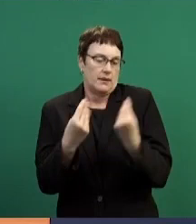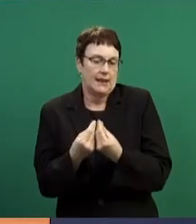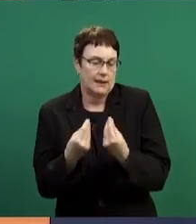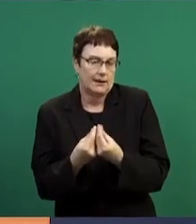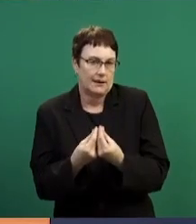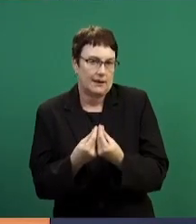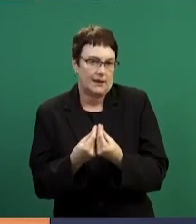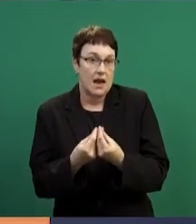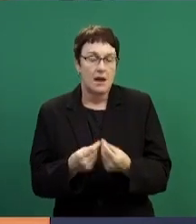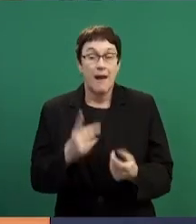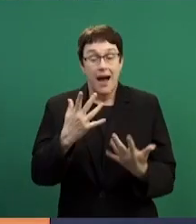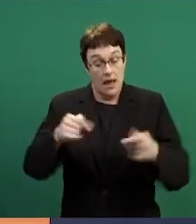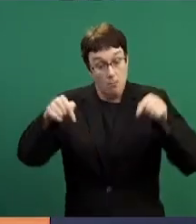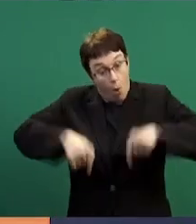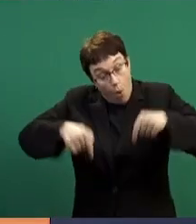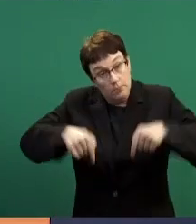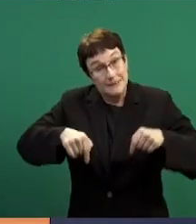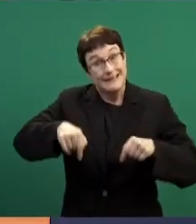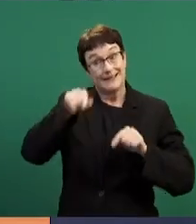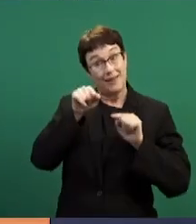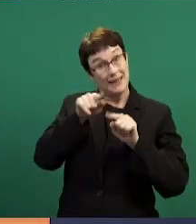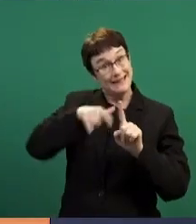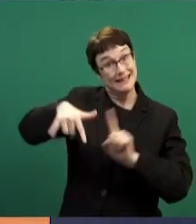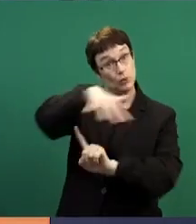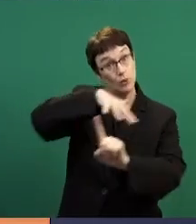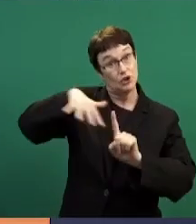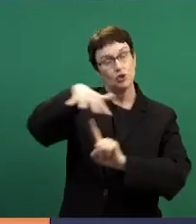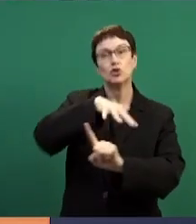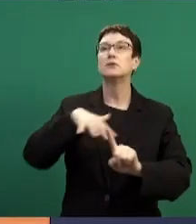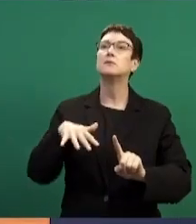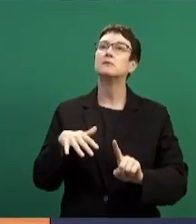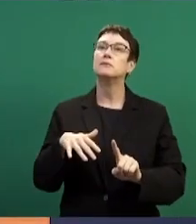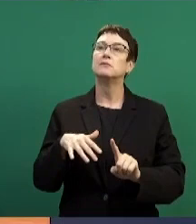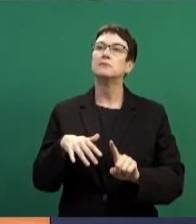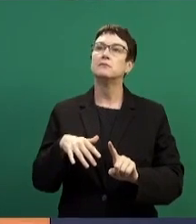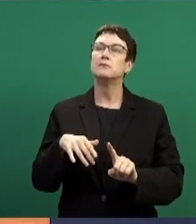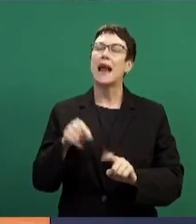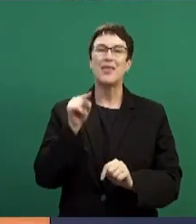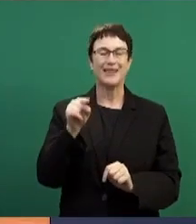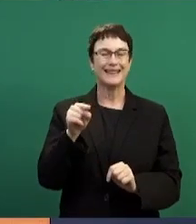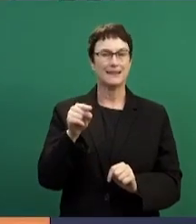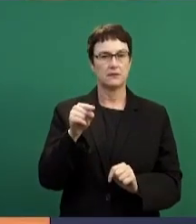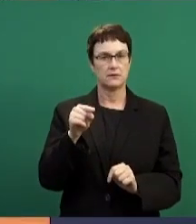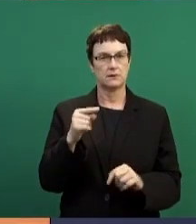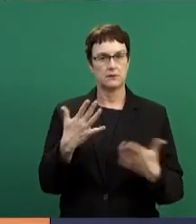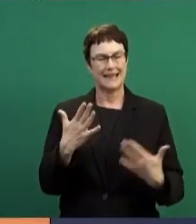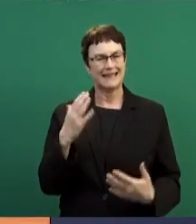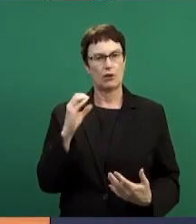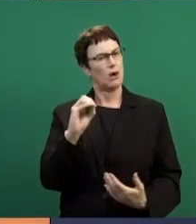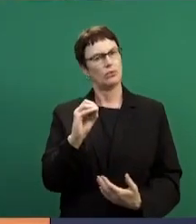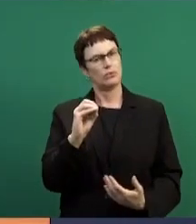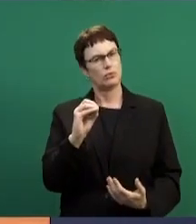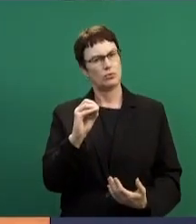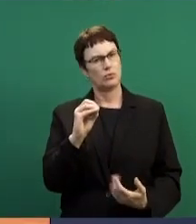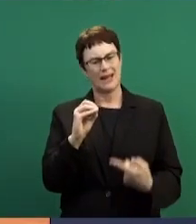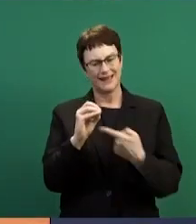The current situation, which is sit on it, it's zero. It's not sustainable